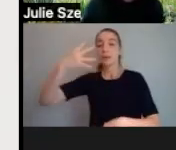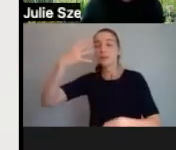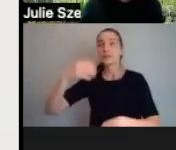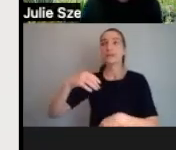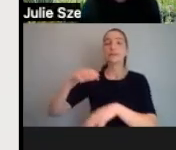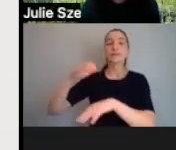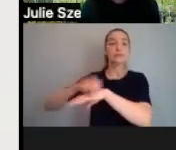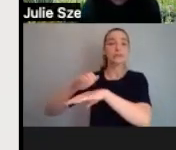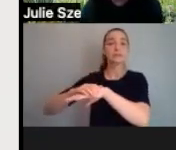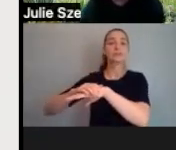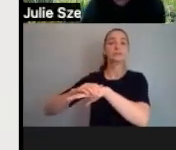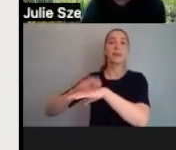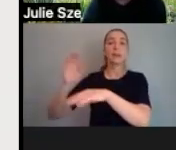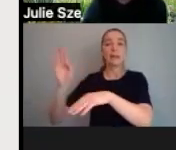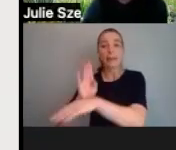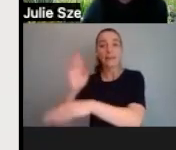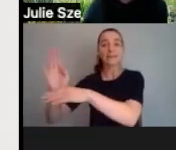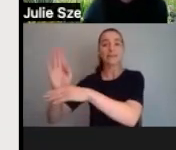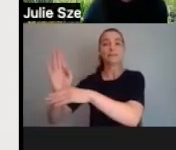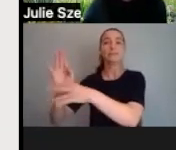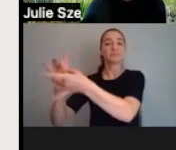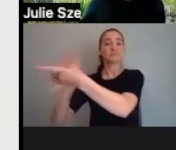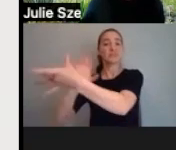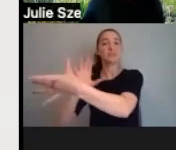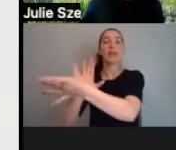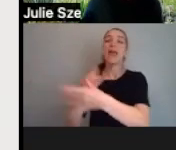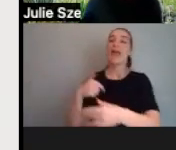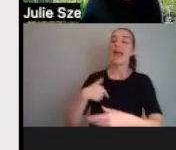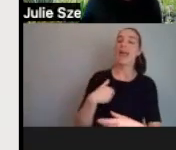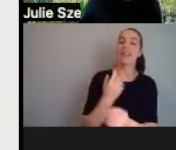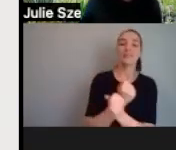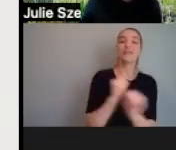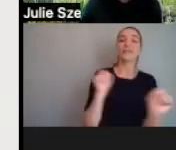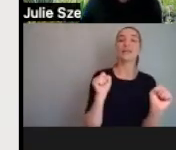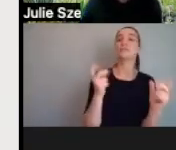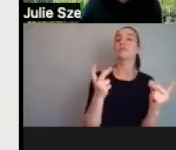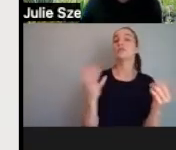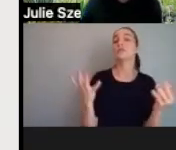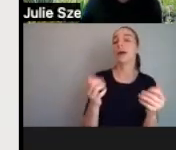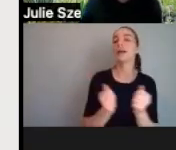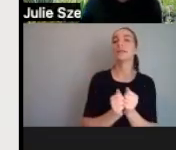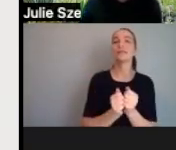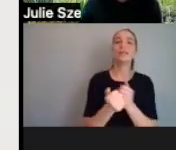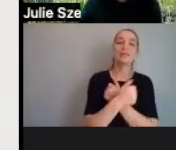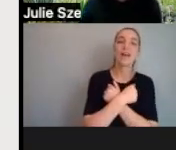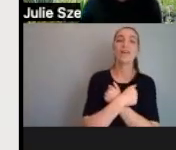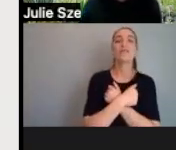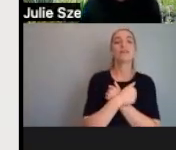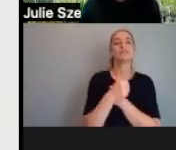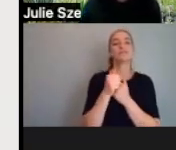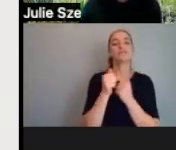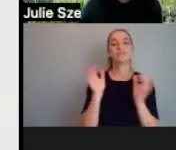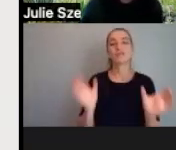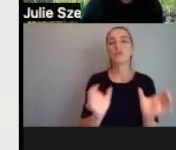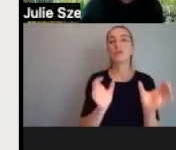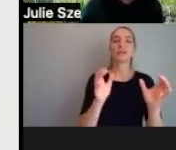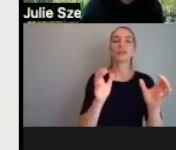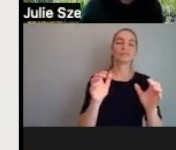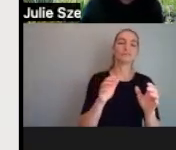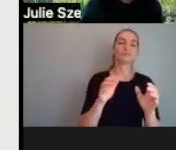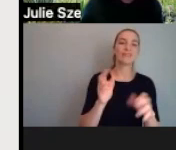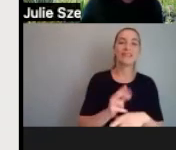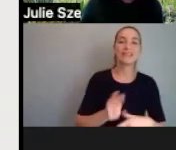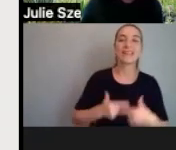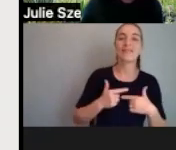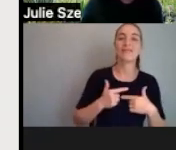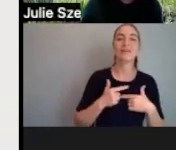rebuild social and economic systems, um, and to live in community and practicing solidarity with communities and ecosystems already